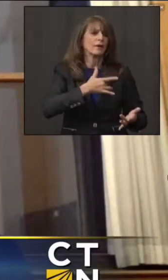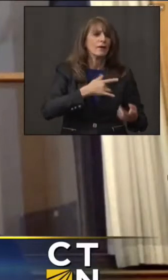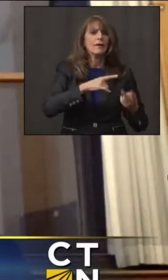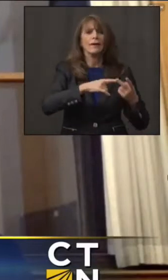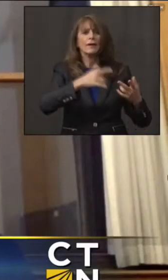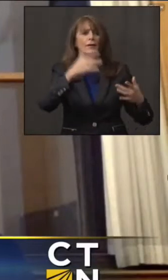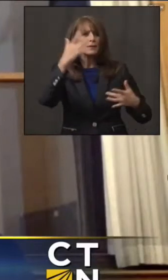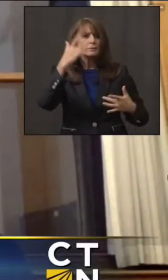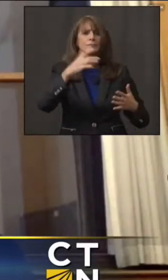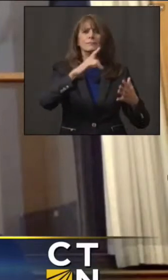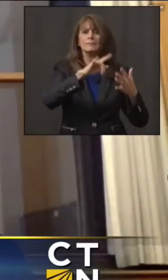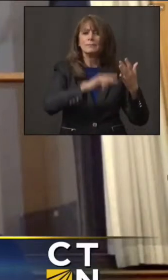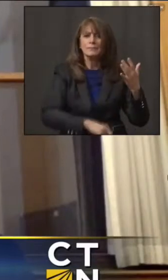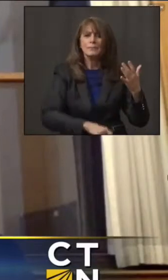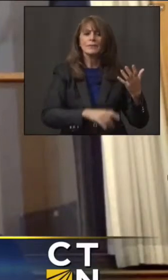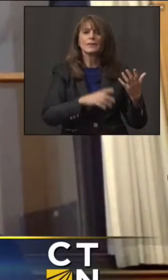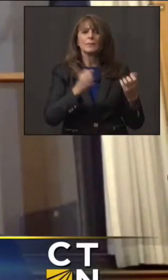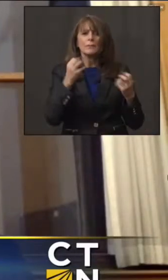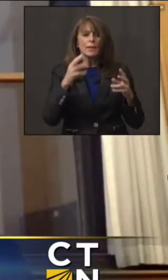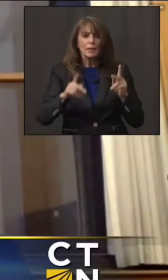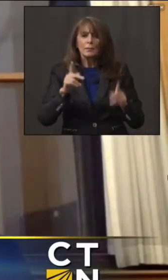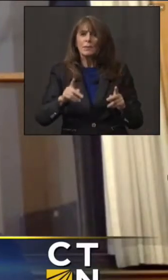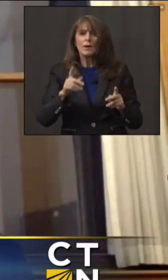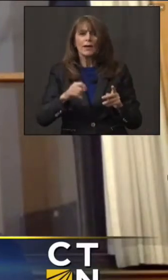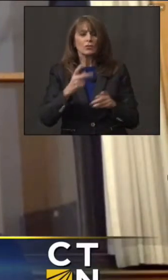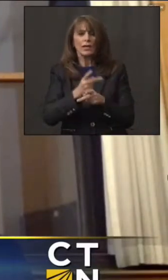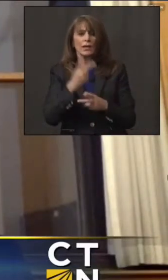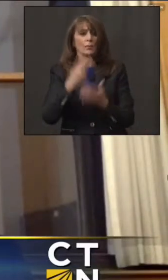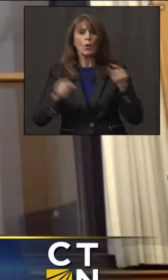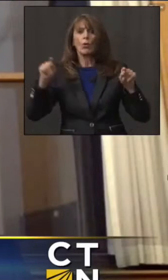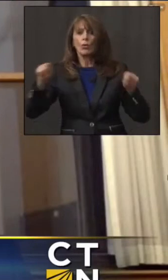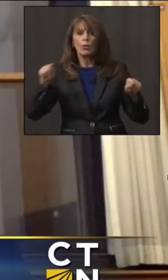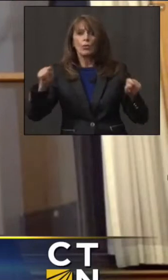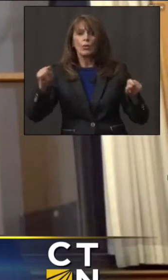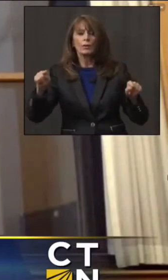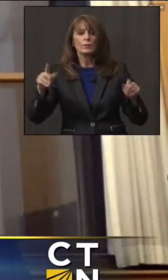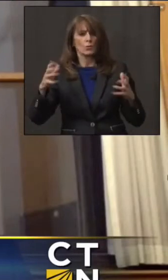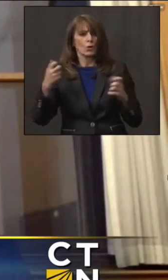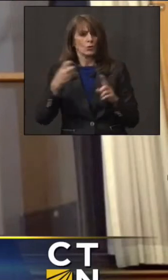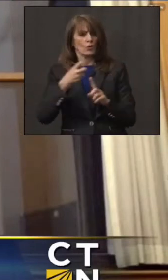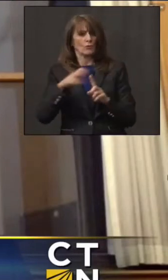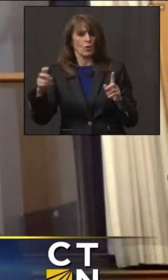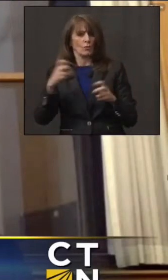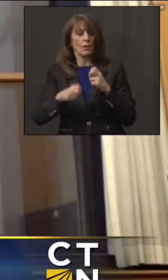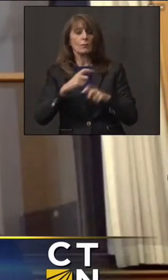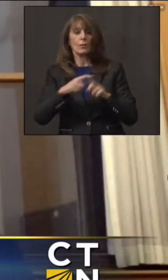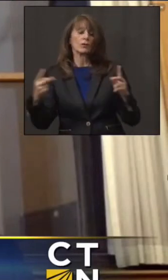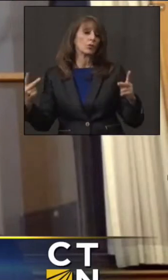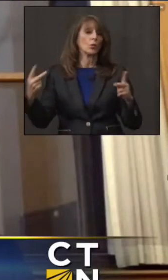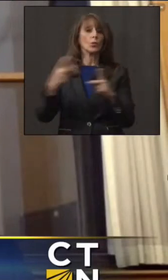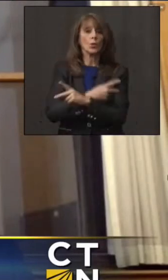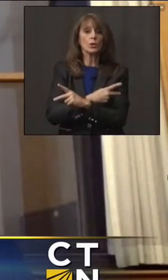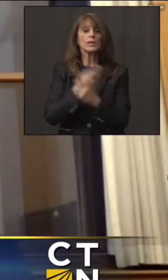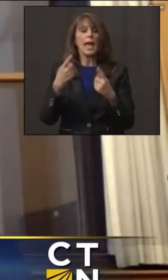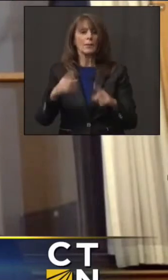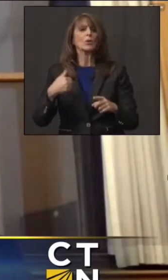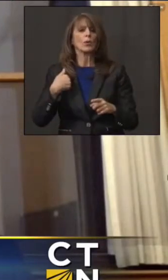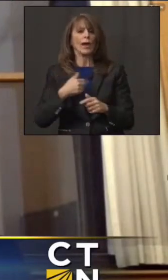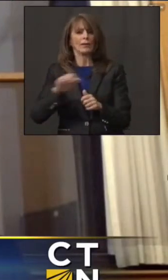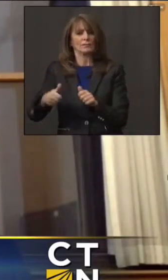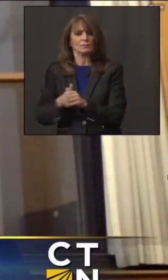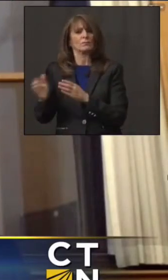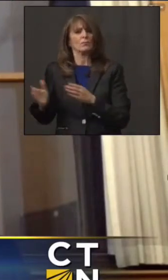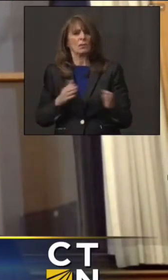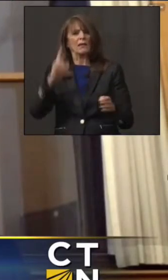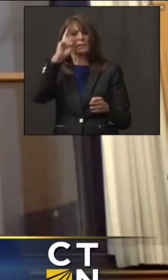had impacts for people as well. So we're hoping to avoid that, but if pushed, there are procedures that the hospitals would